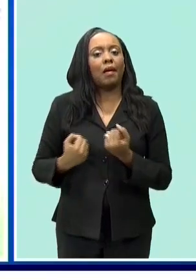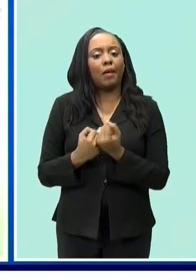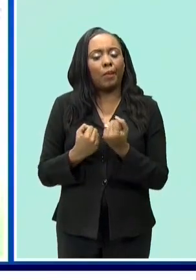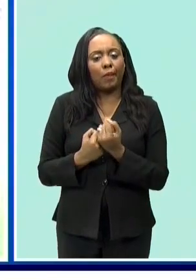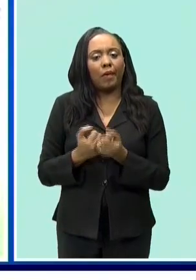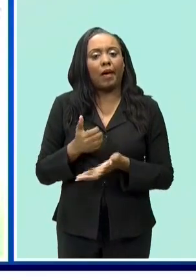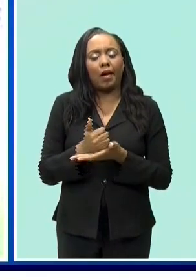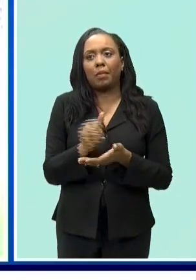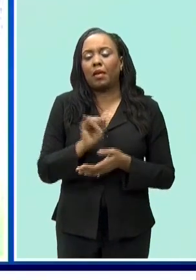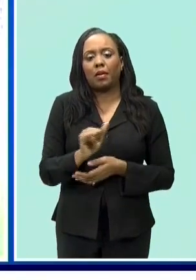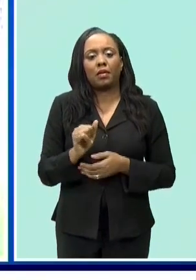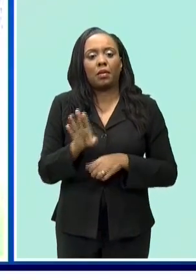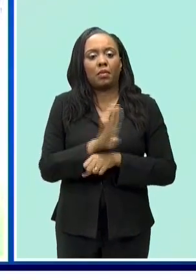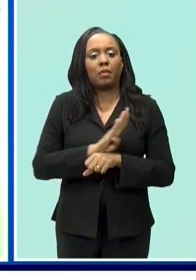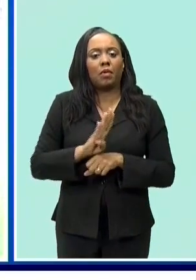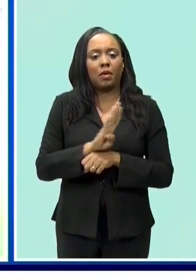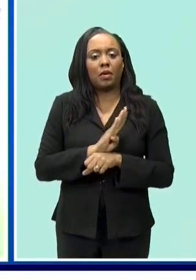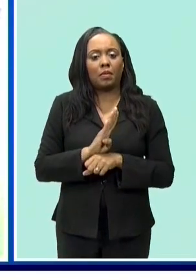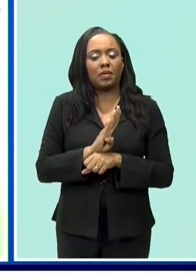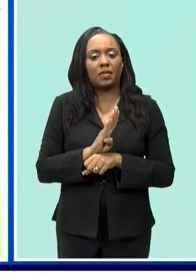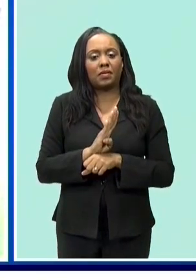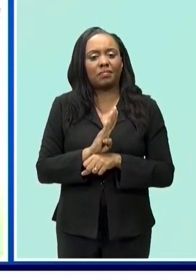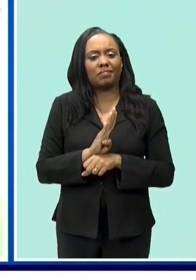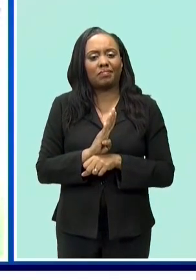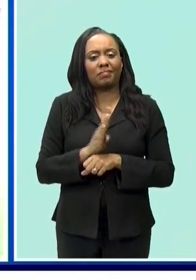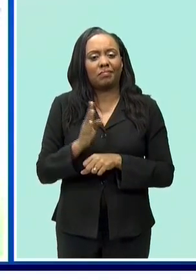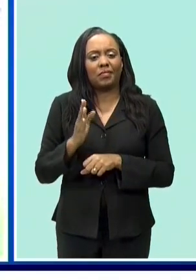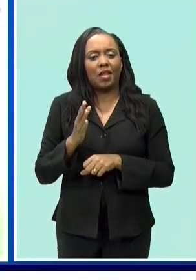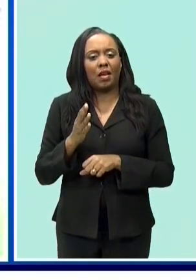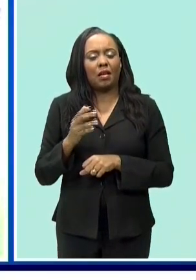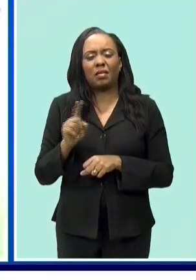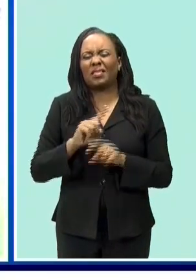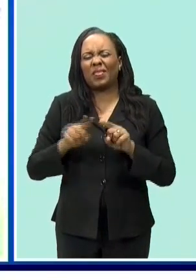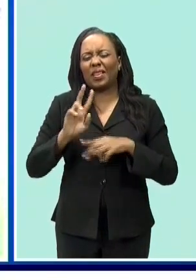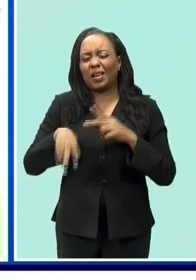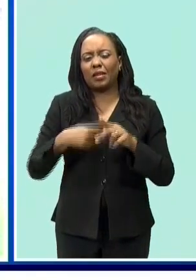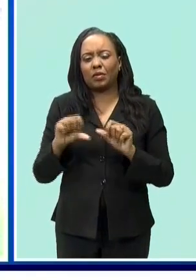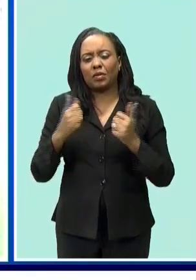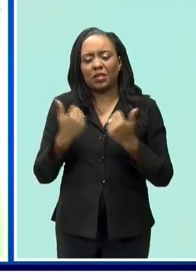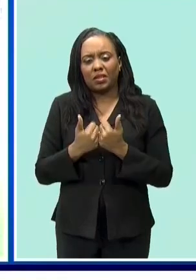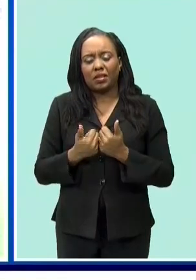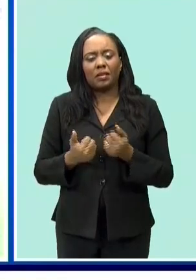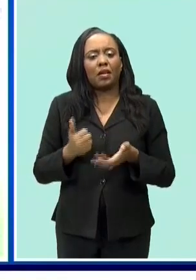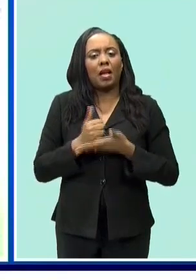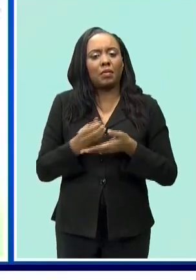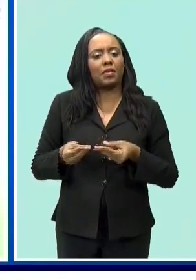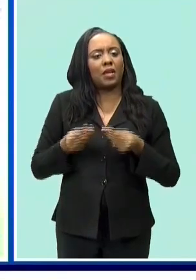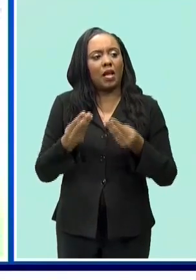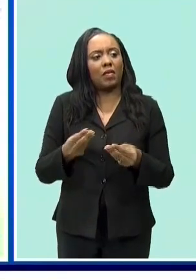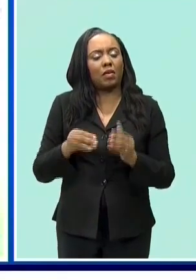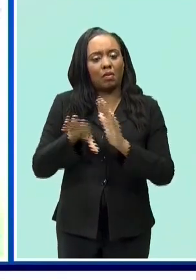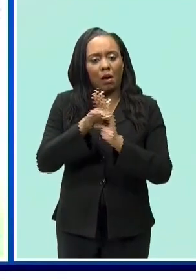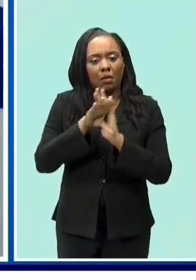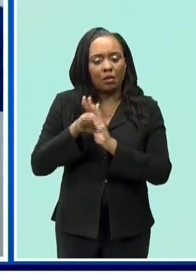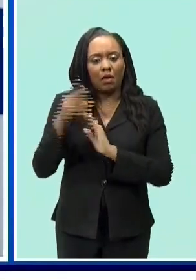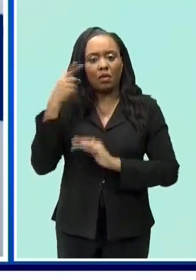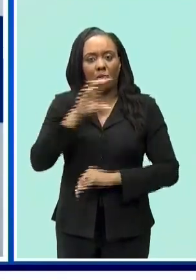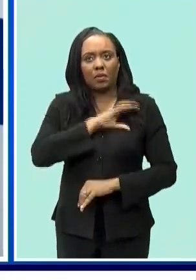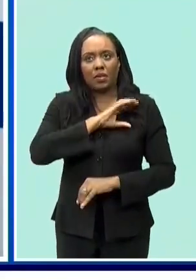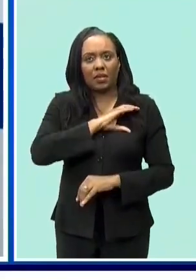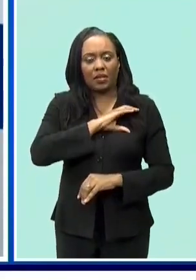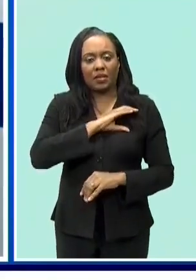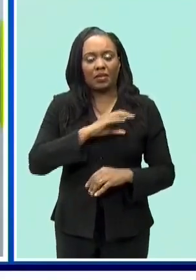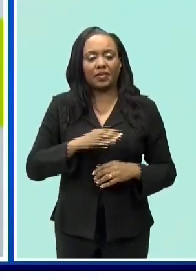Hotel Association, have already assisted in the provision of cameras and technology for the use in the force. Now,